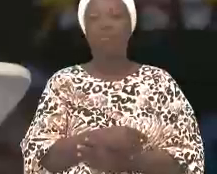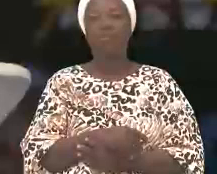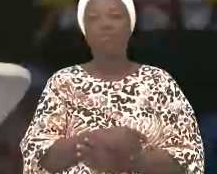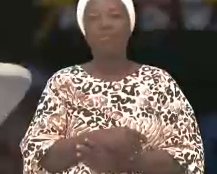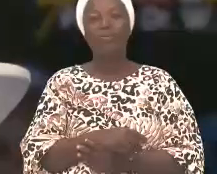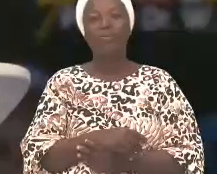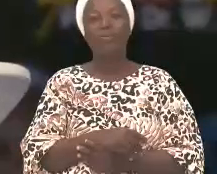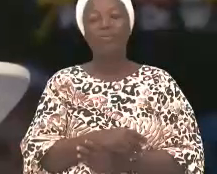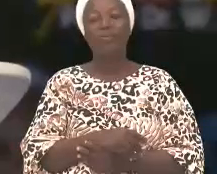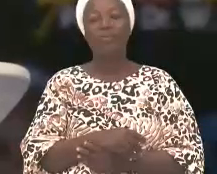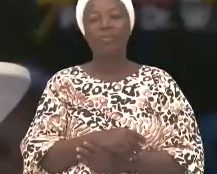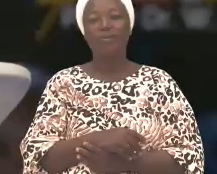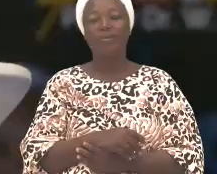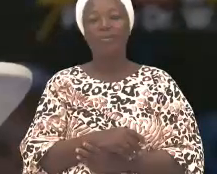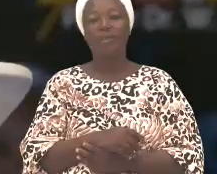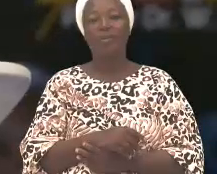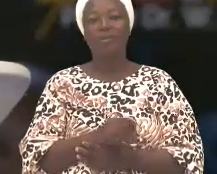Get ready.